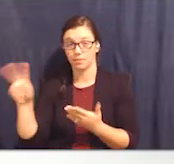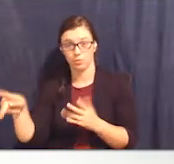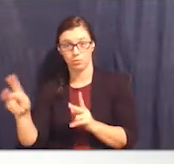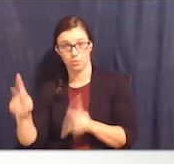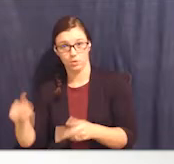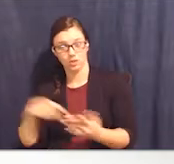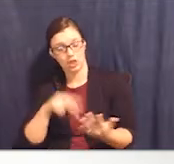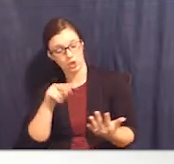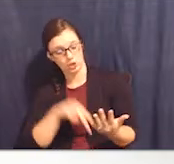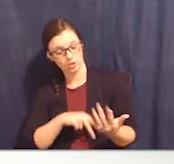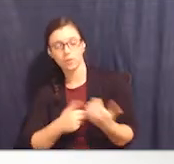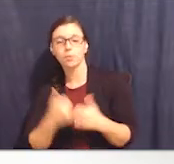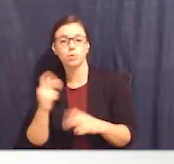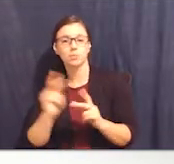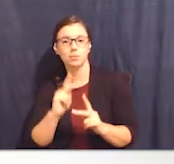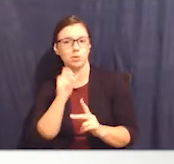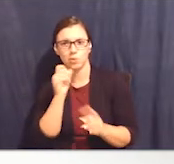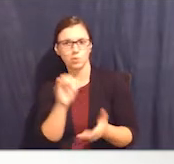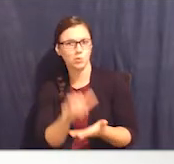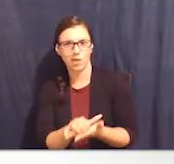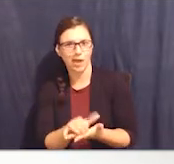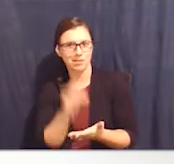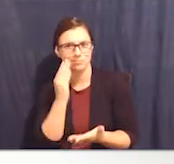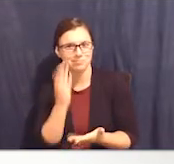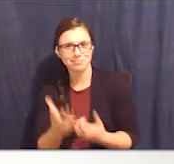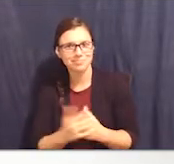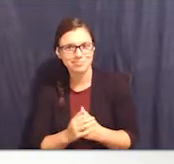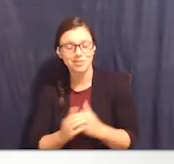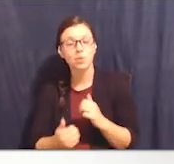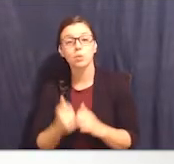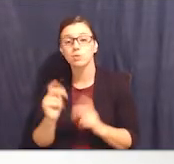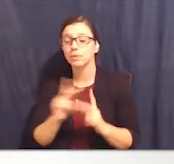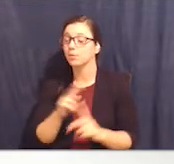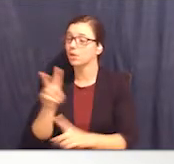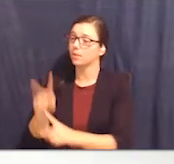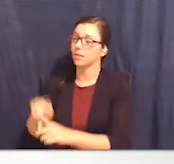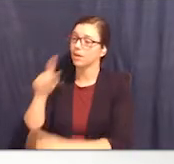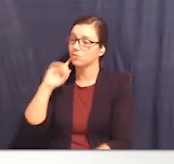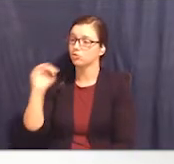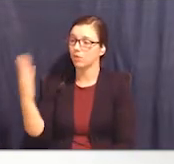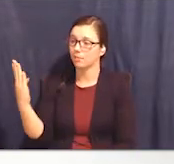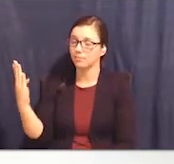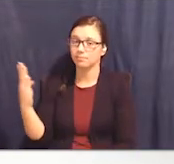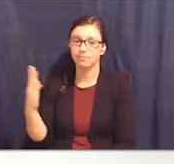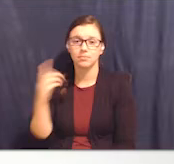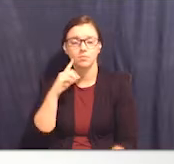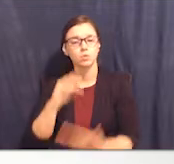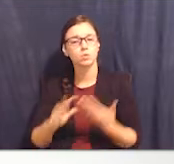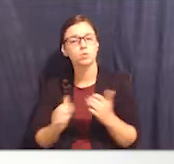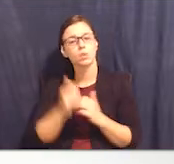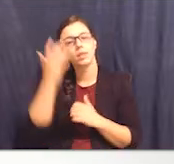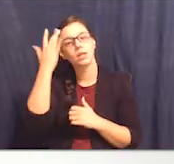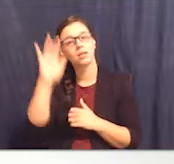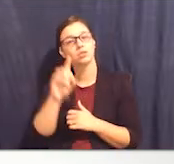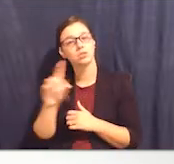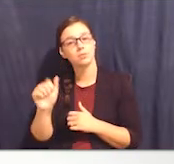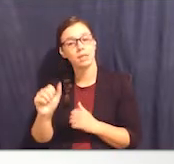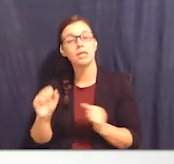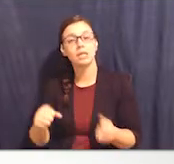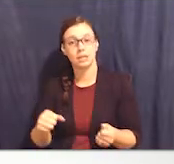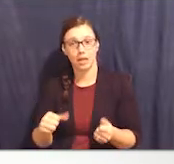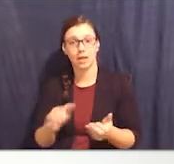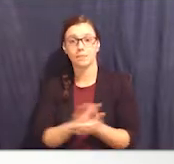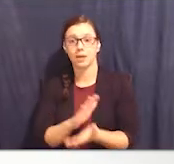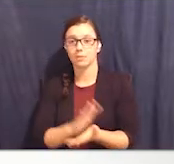started, approach it as a WYSIWYG. I'm sure everybody knows that little acronym, what's in it